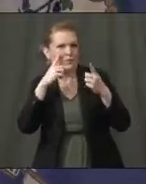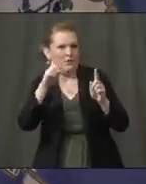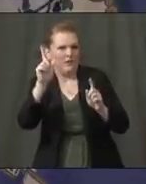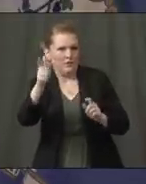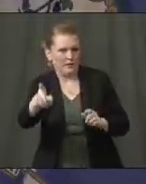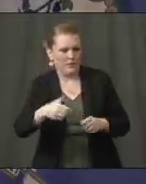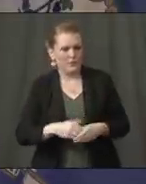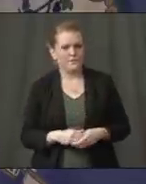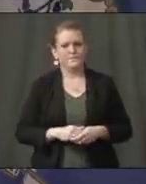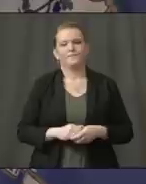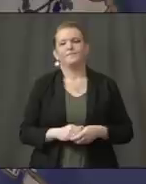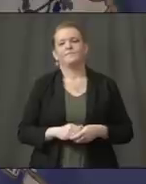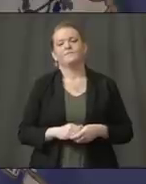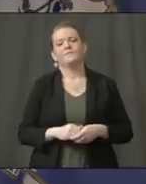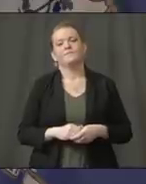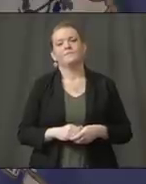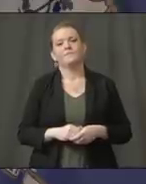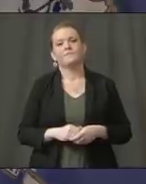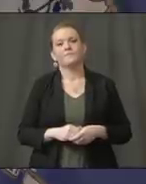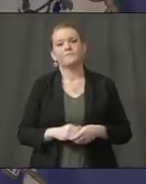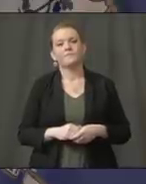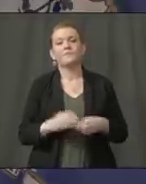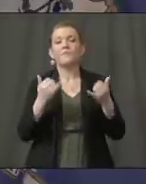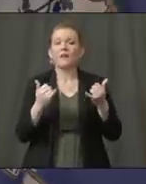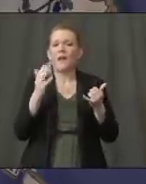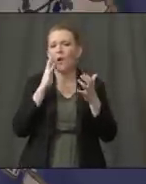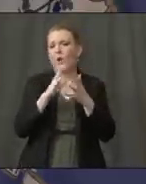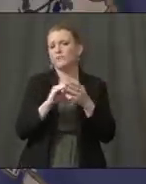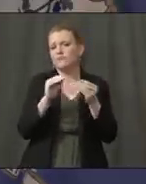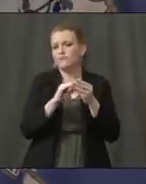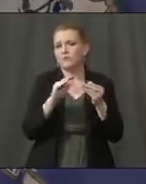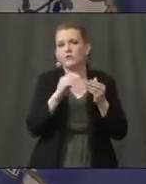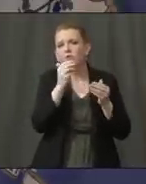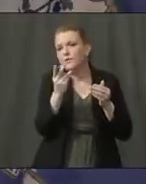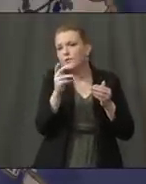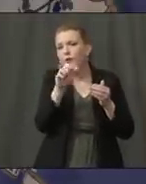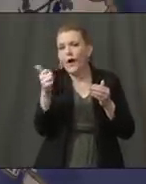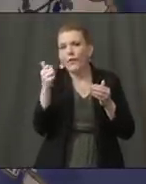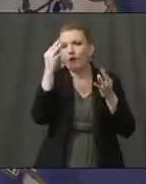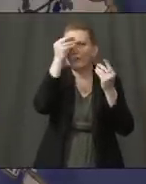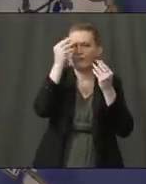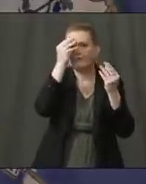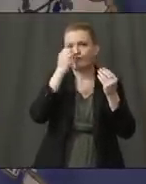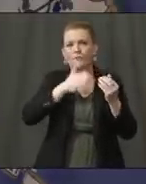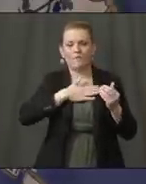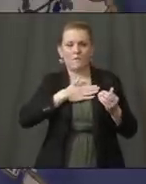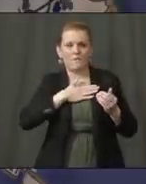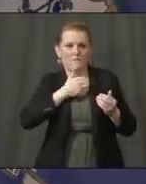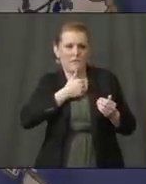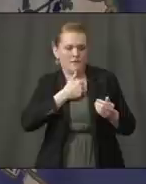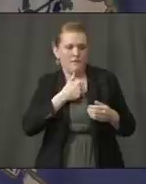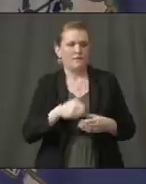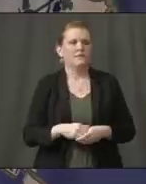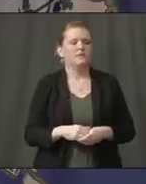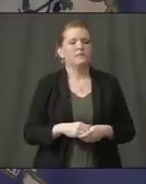I'll just tell you a few other things that I'm thinking about right now is our protective gear.